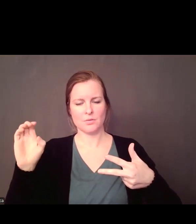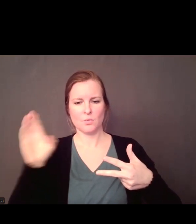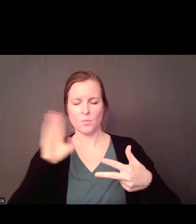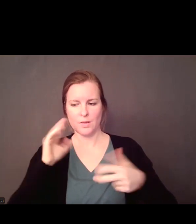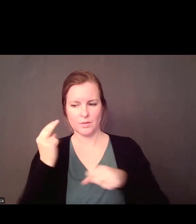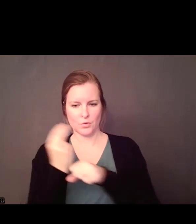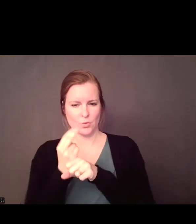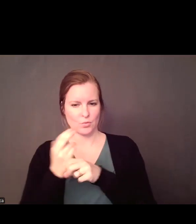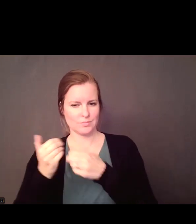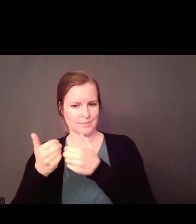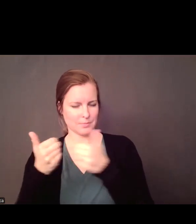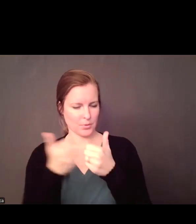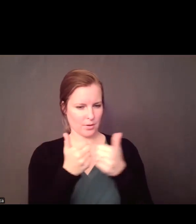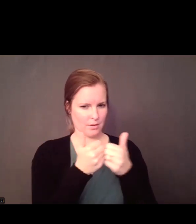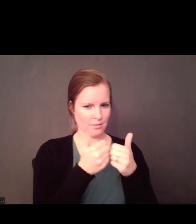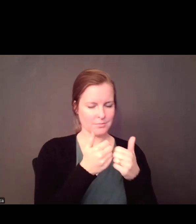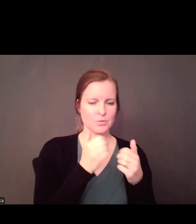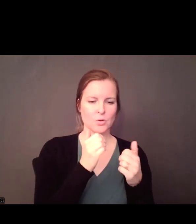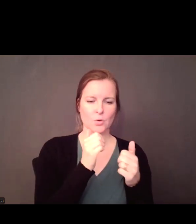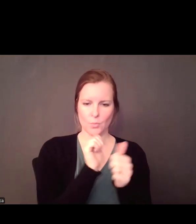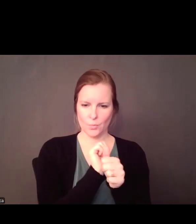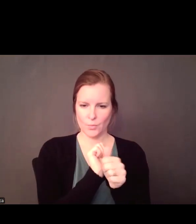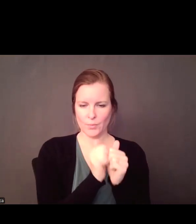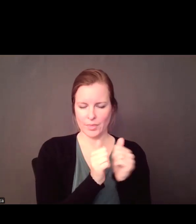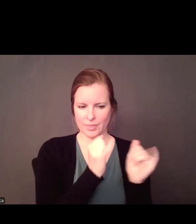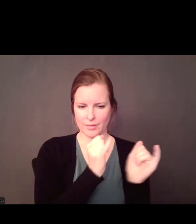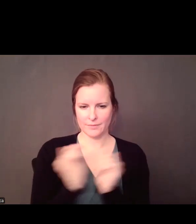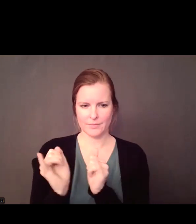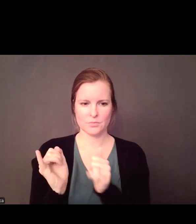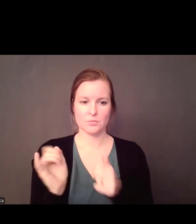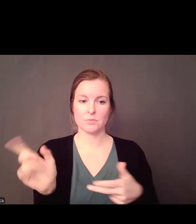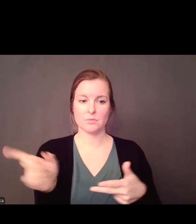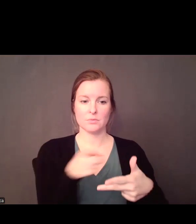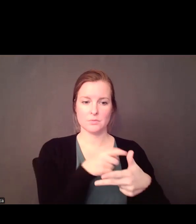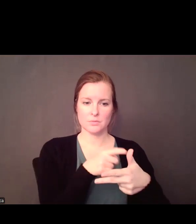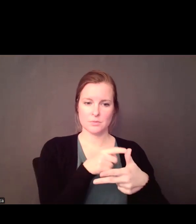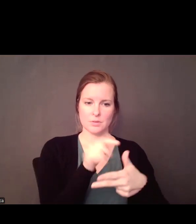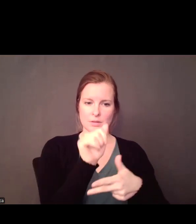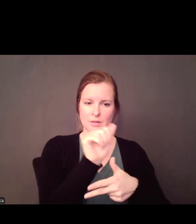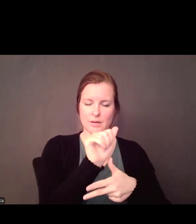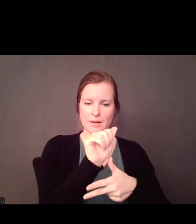individuals. So the first code that you will see, it's a new code, it's